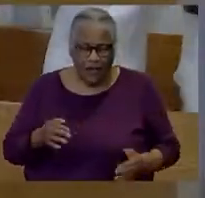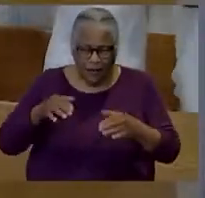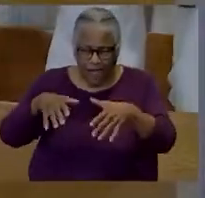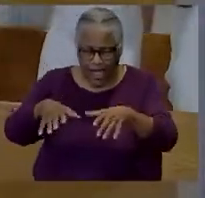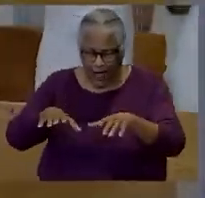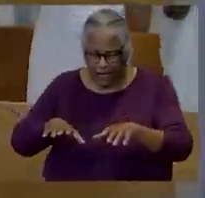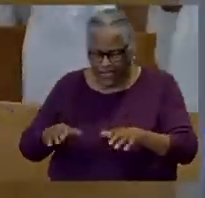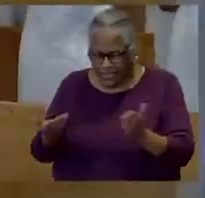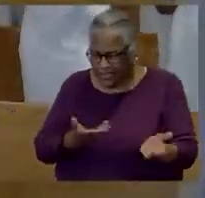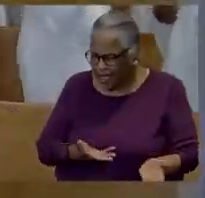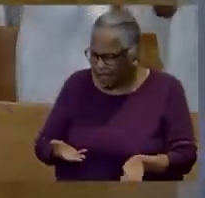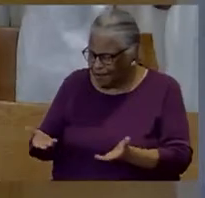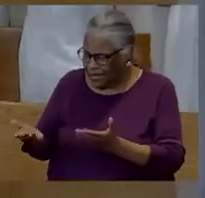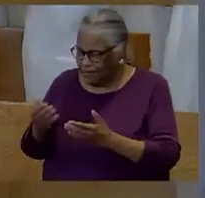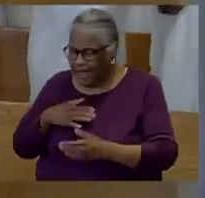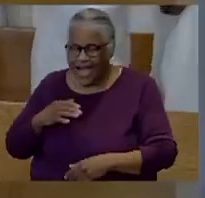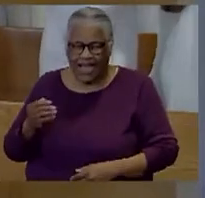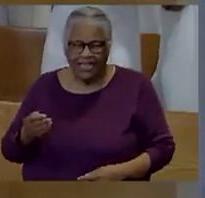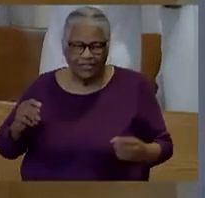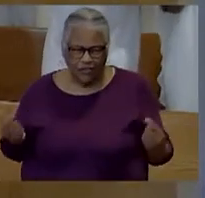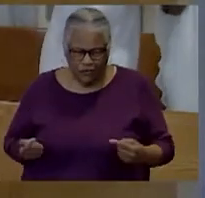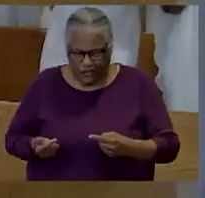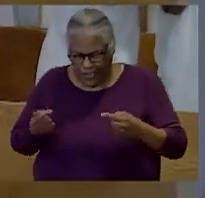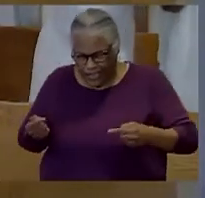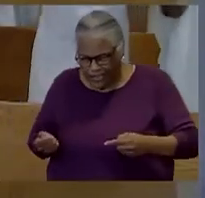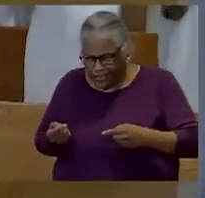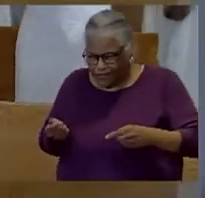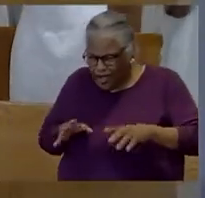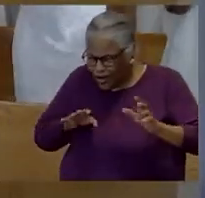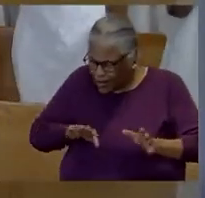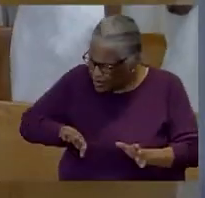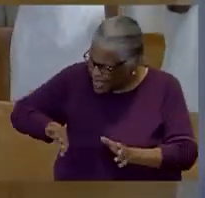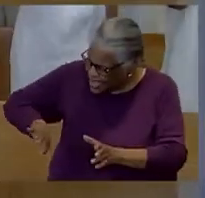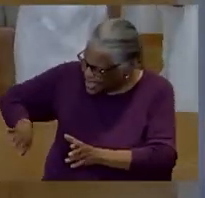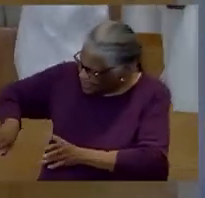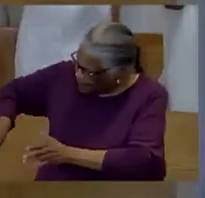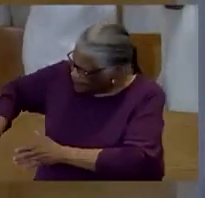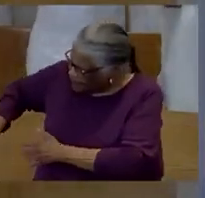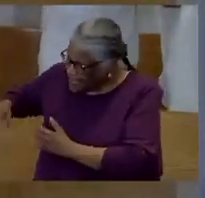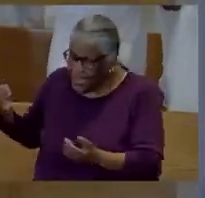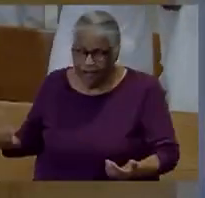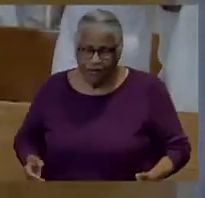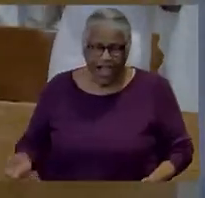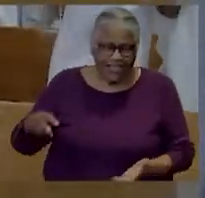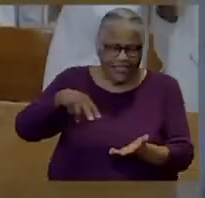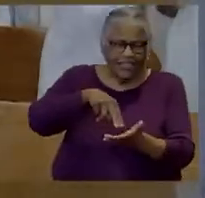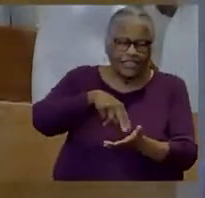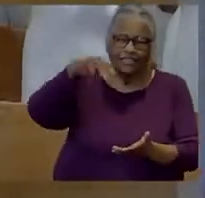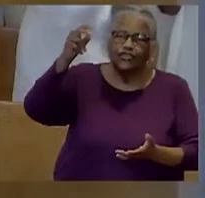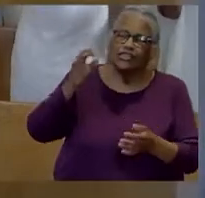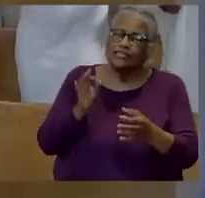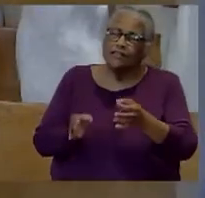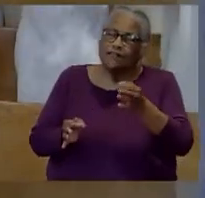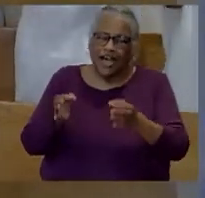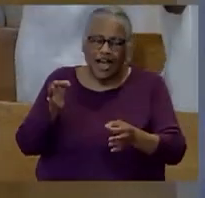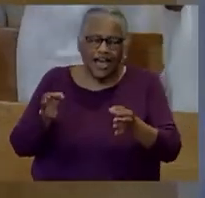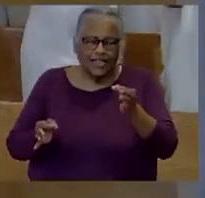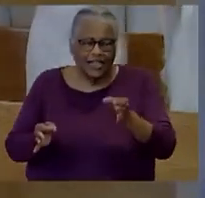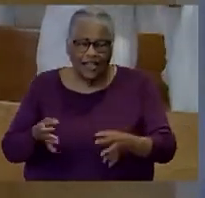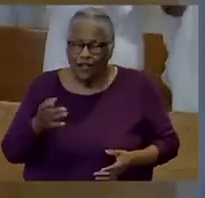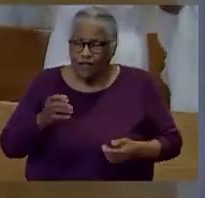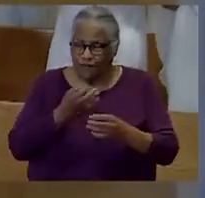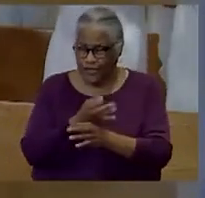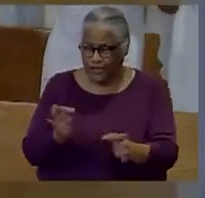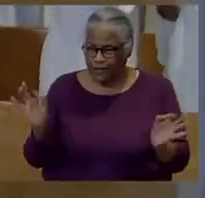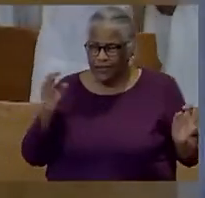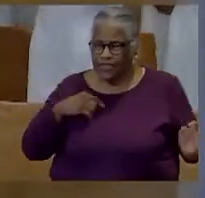he carried. He carried my sins far away. Rising, he freed